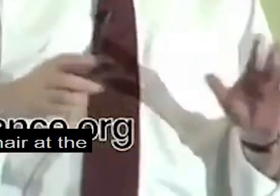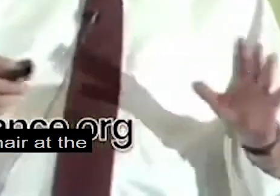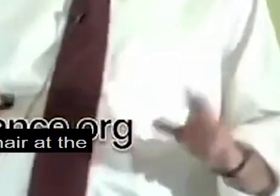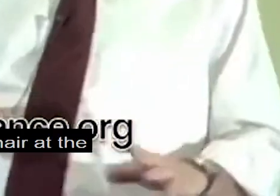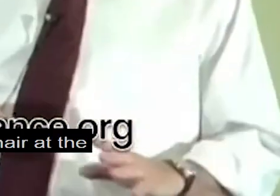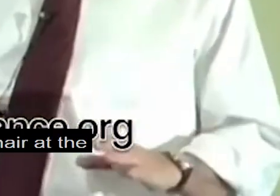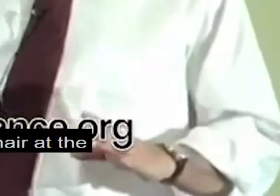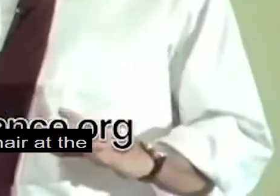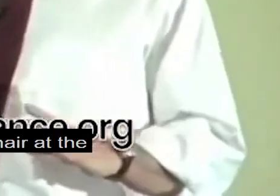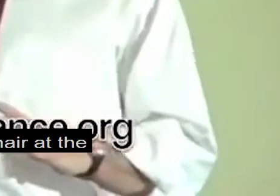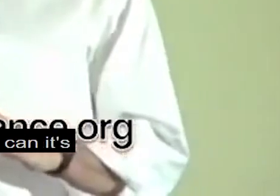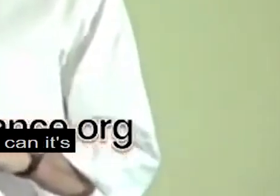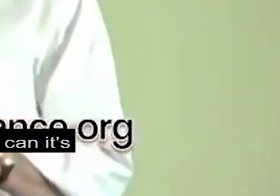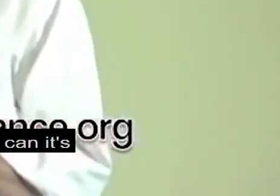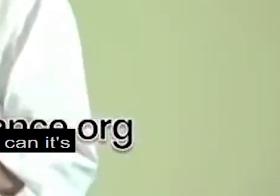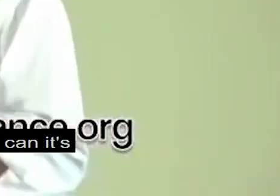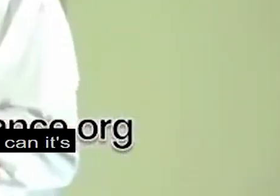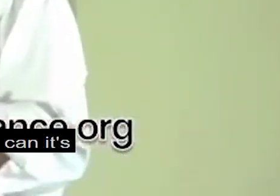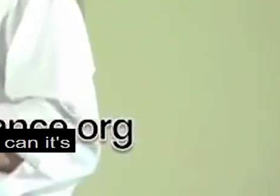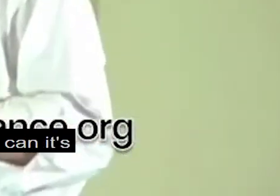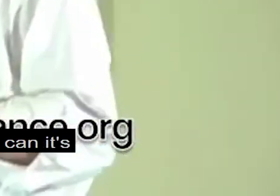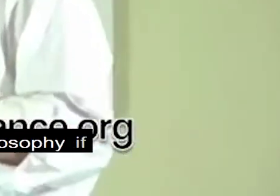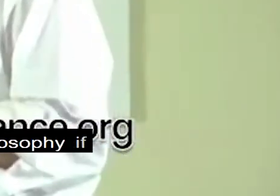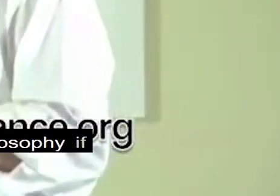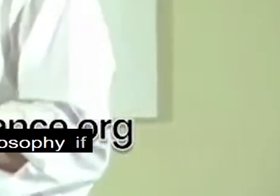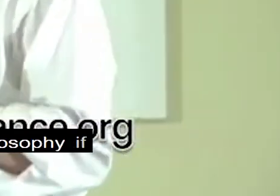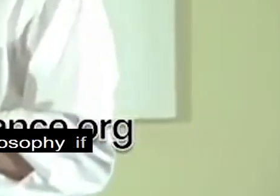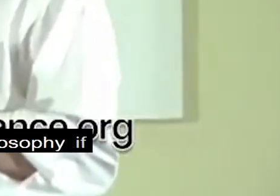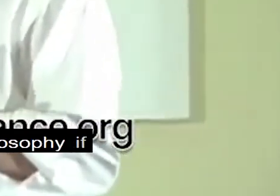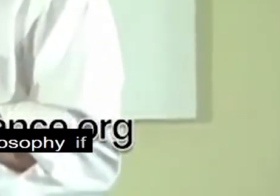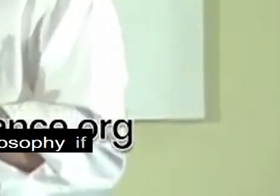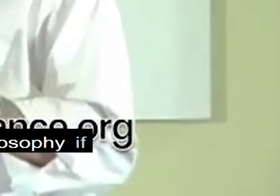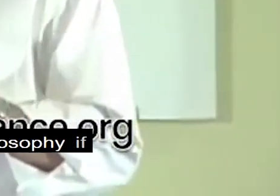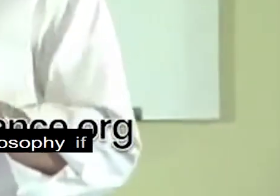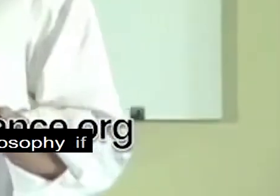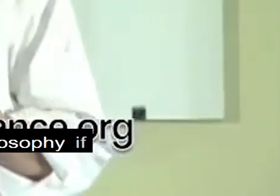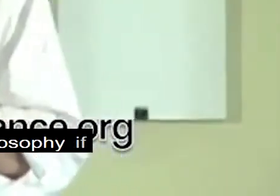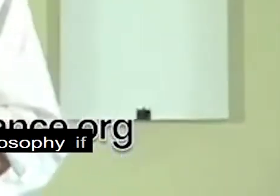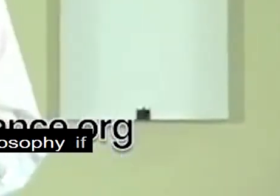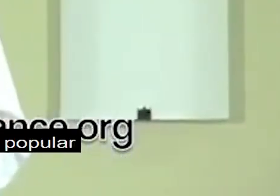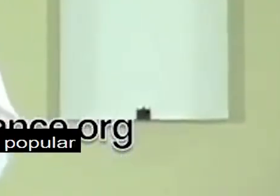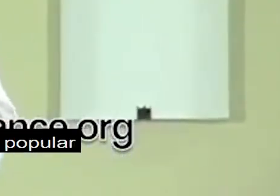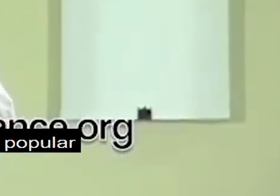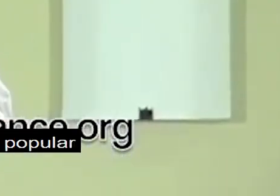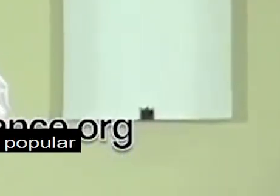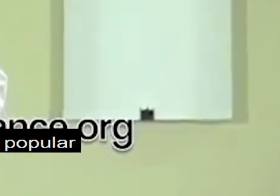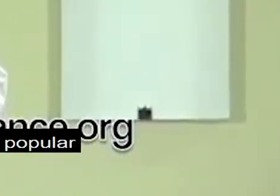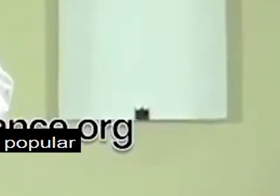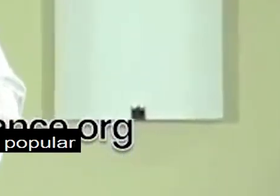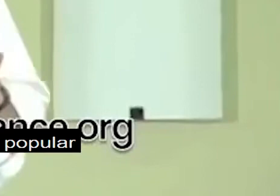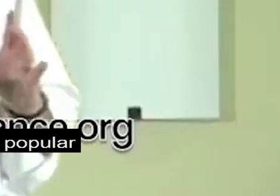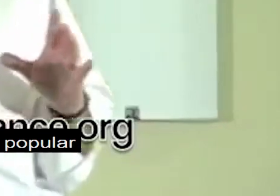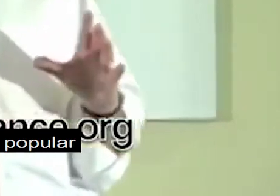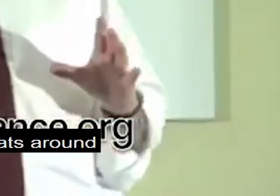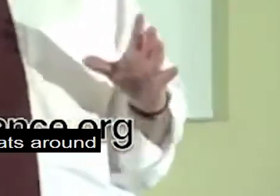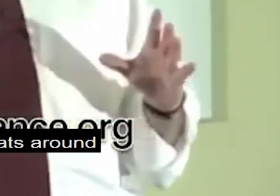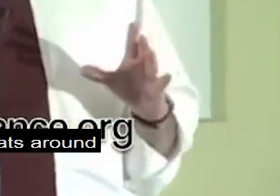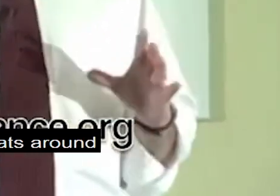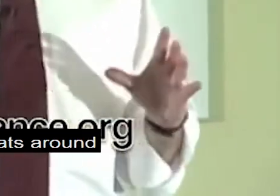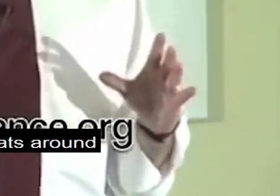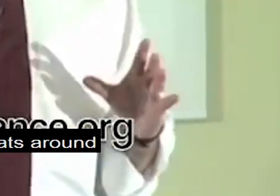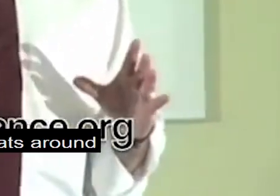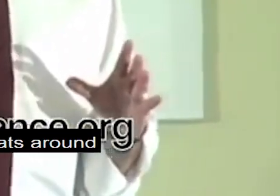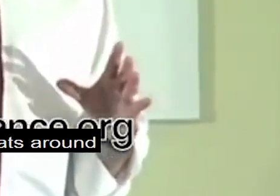Now, nobody ever falls off their chair at the sight of kids do well if they can. It's only an earth-shattering philosophy. If you consider a much more